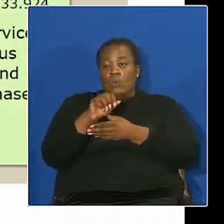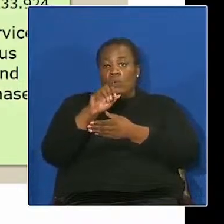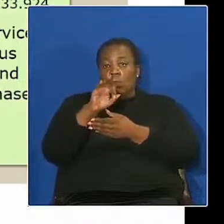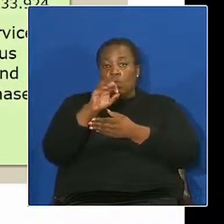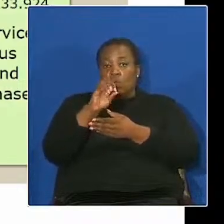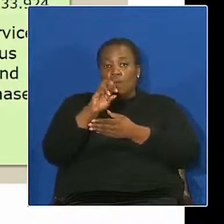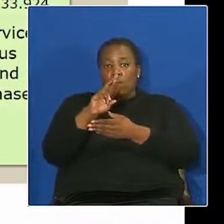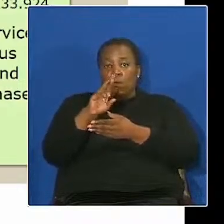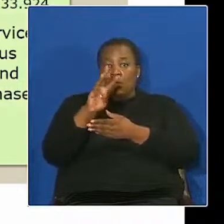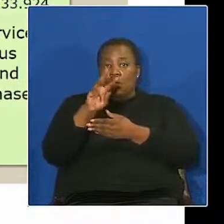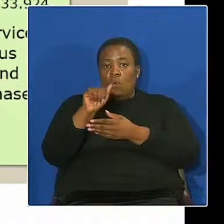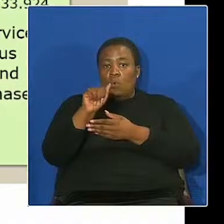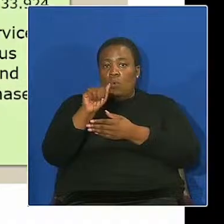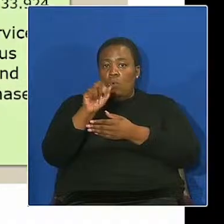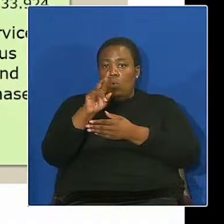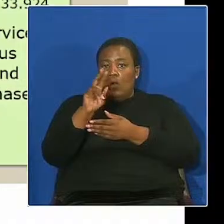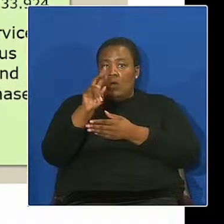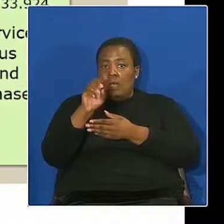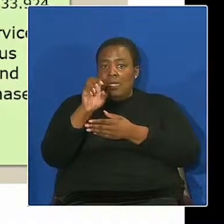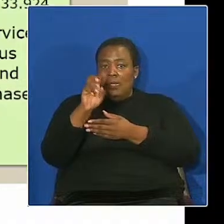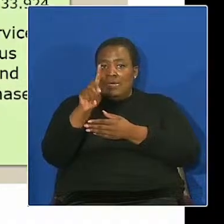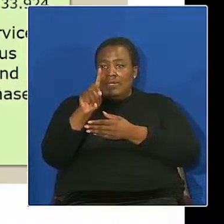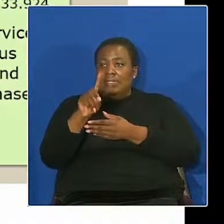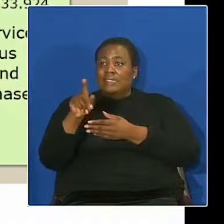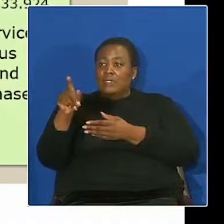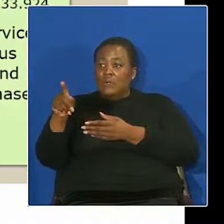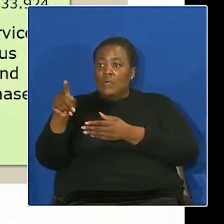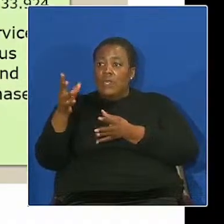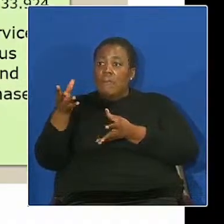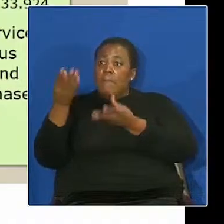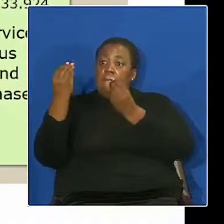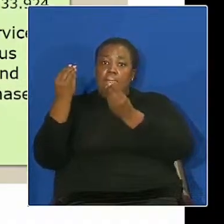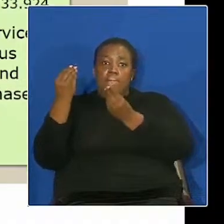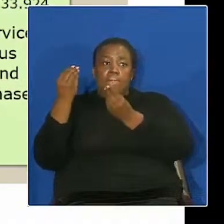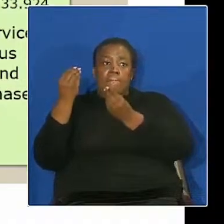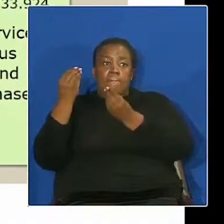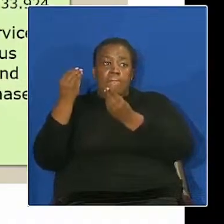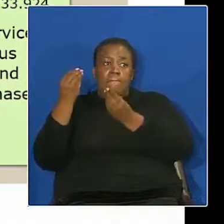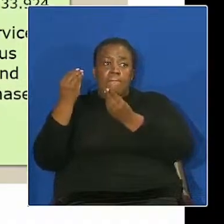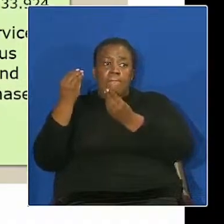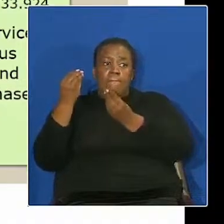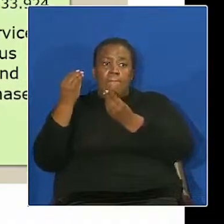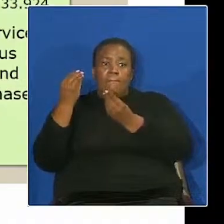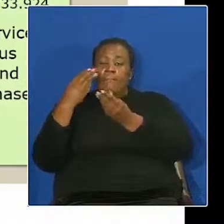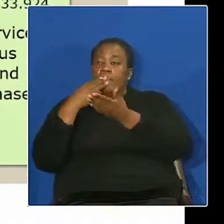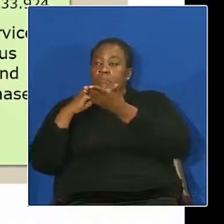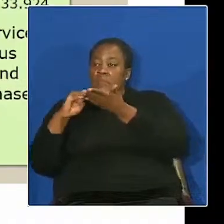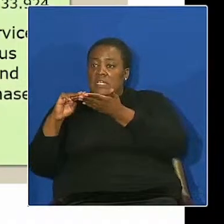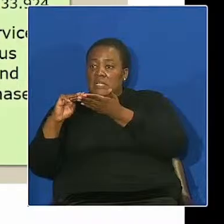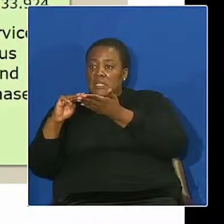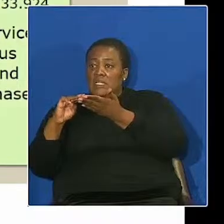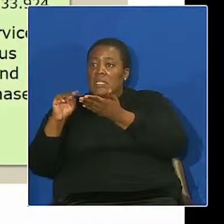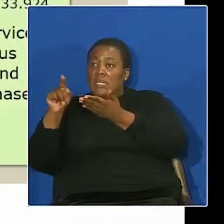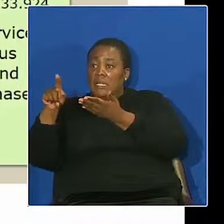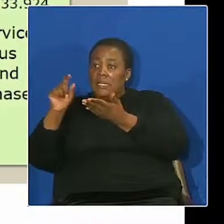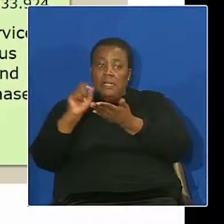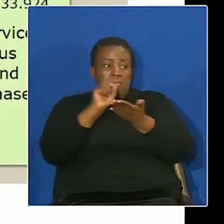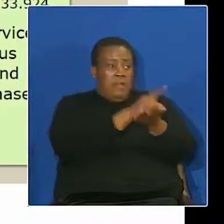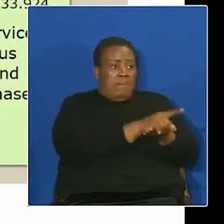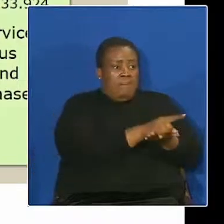Mr. Matlala is forwarding the message that he received, but he is forwarding it to Mr.